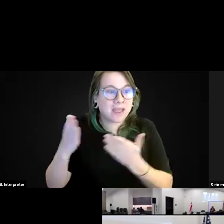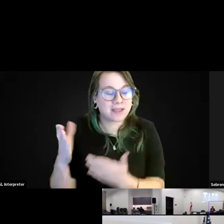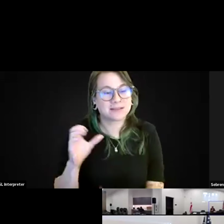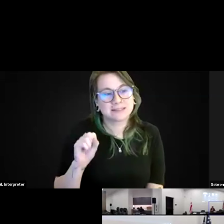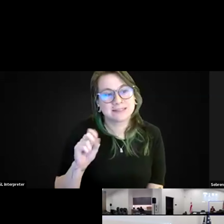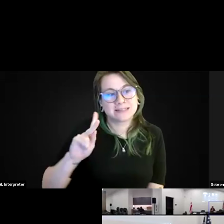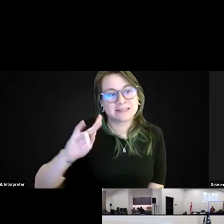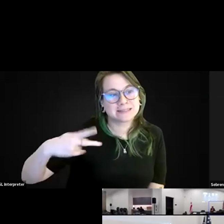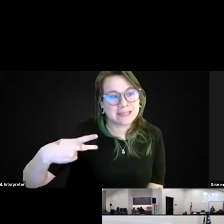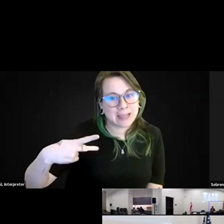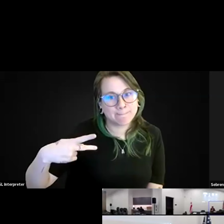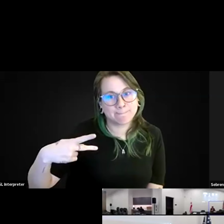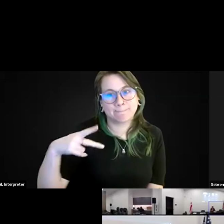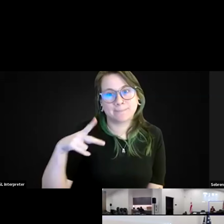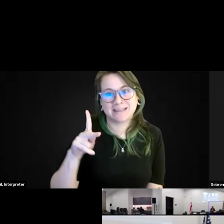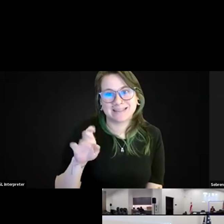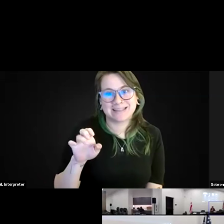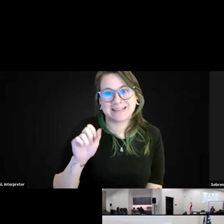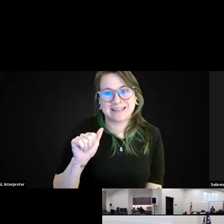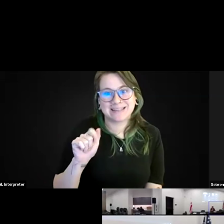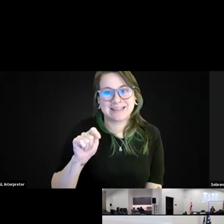new co-chair for the zoning committee.